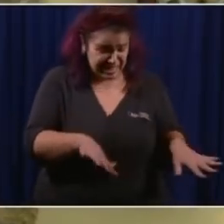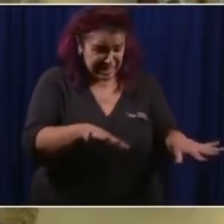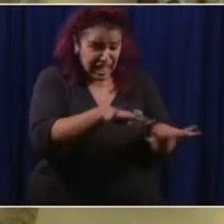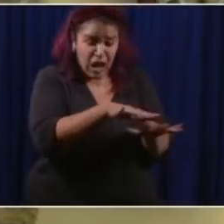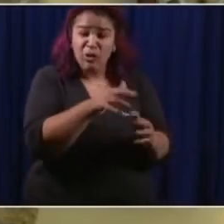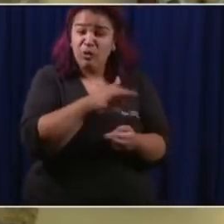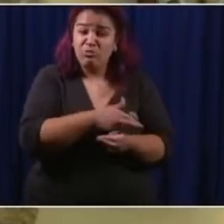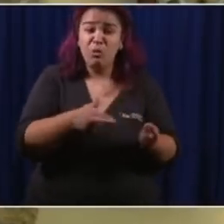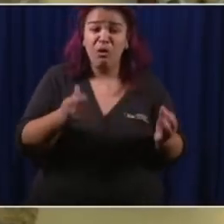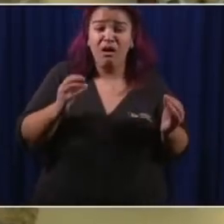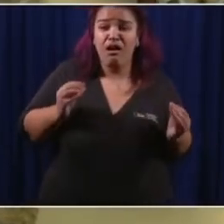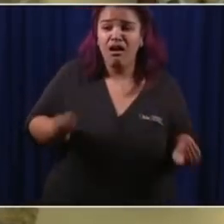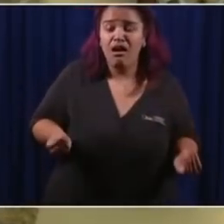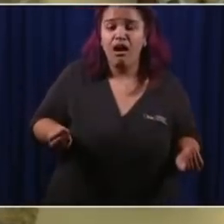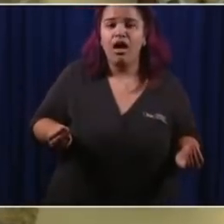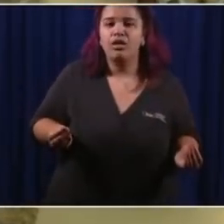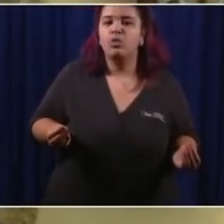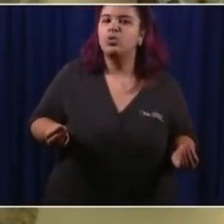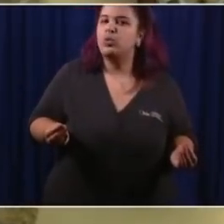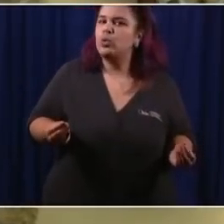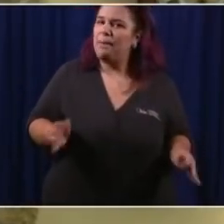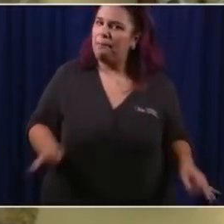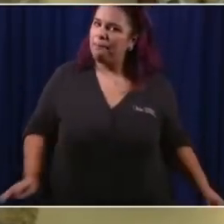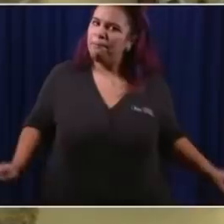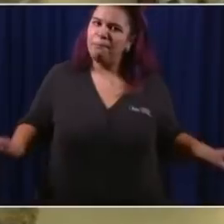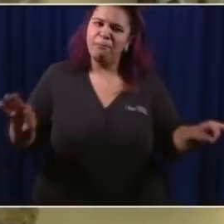that is very, very important.